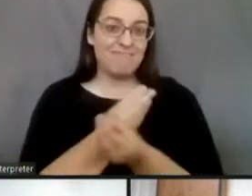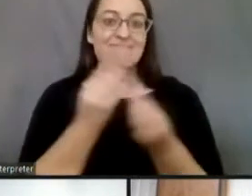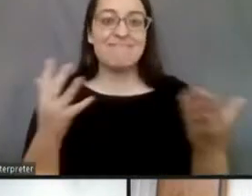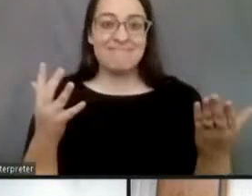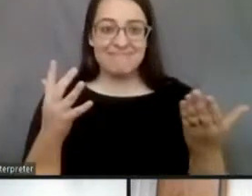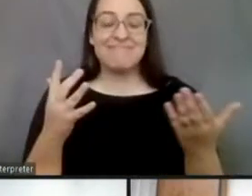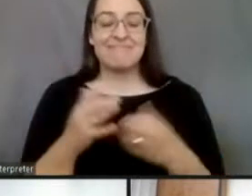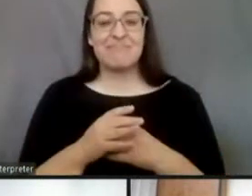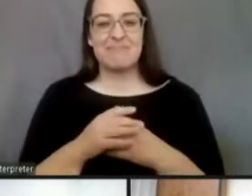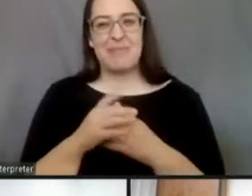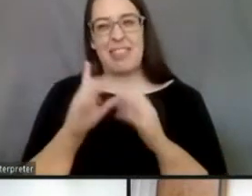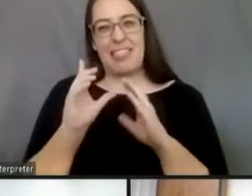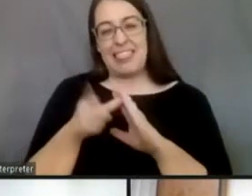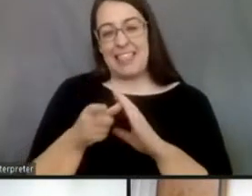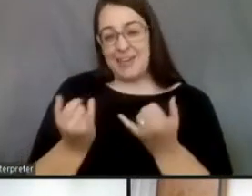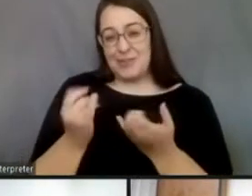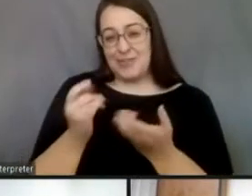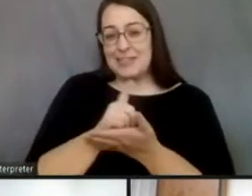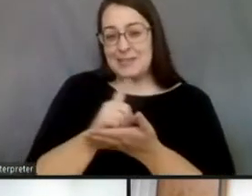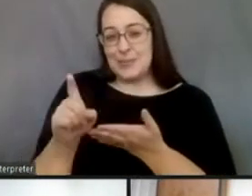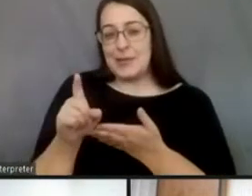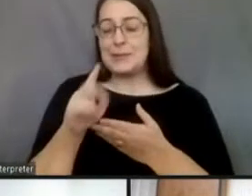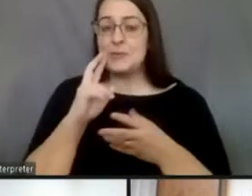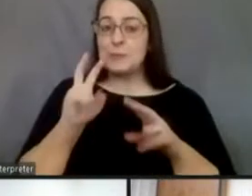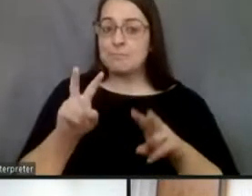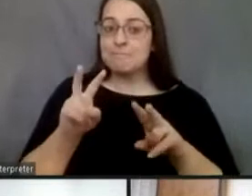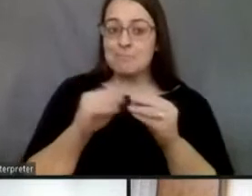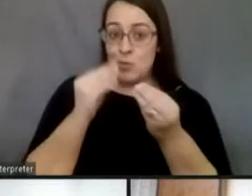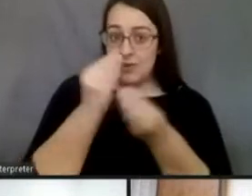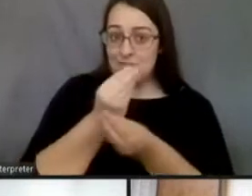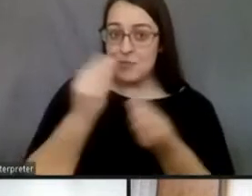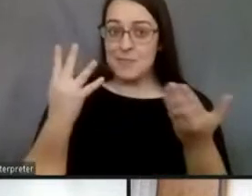information later this week. So please stay tuned for more information.